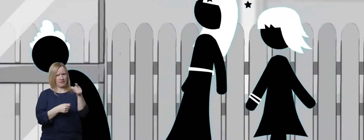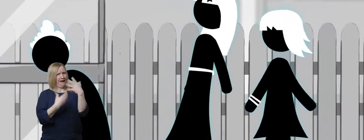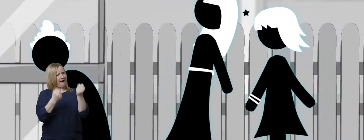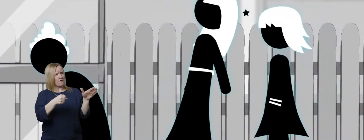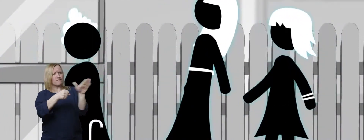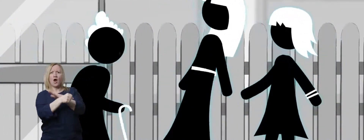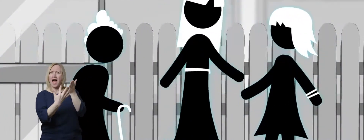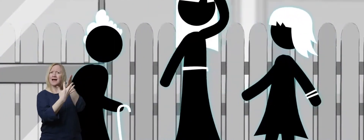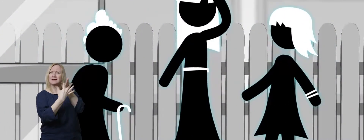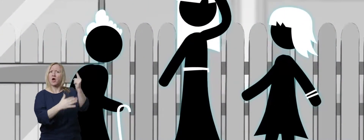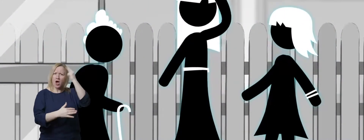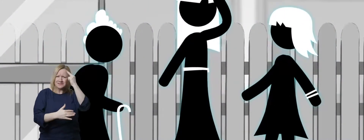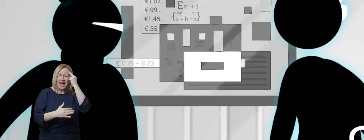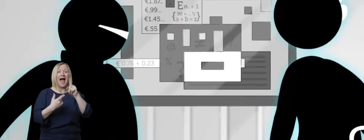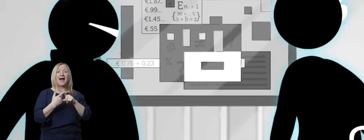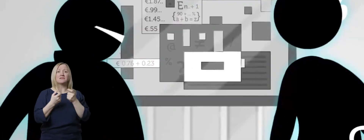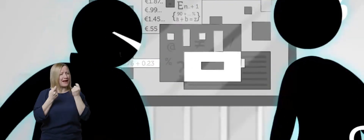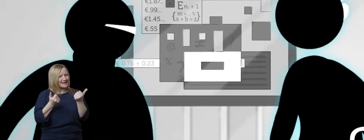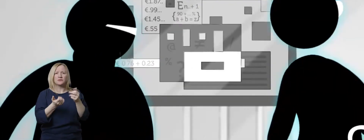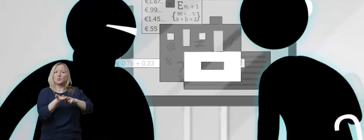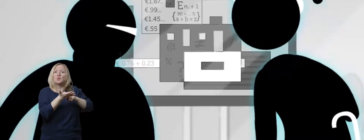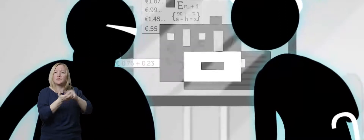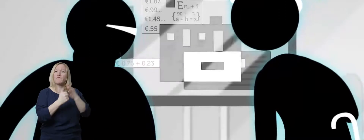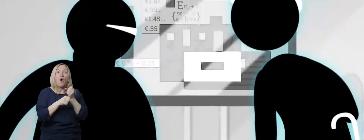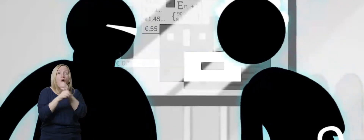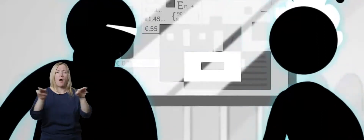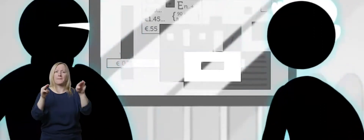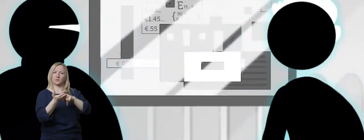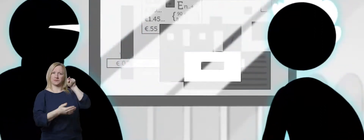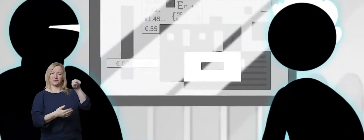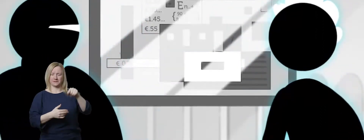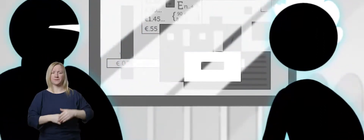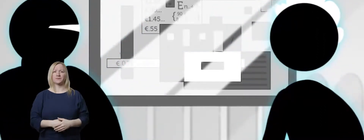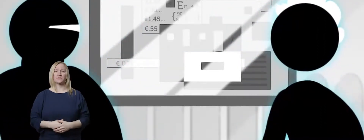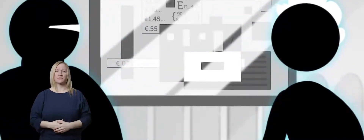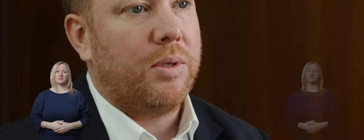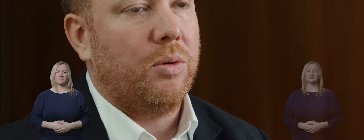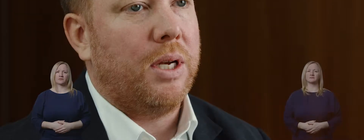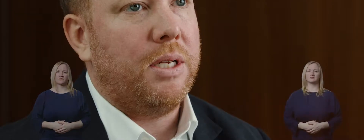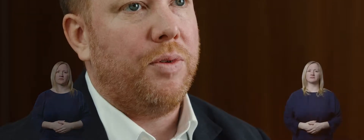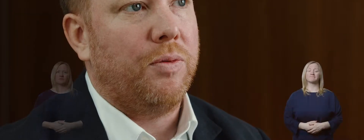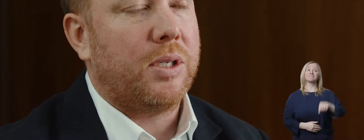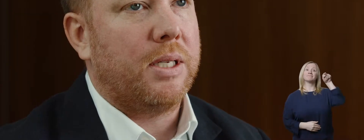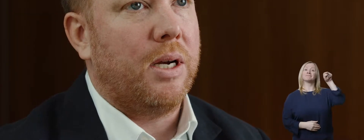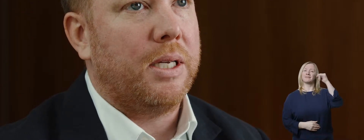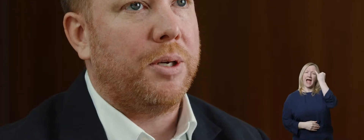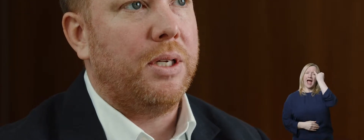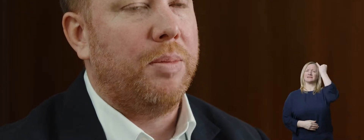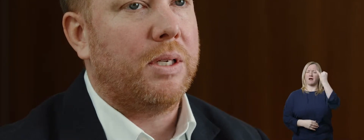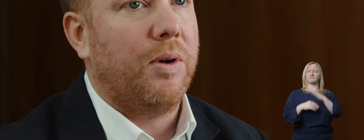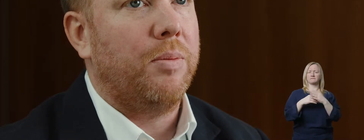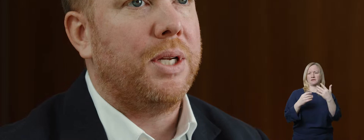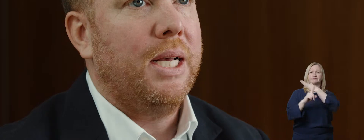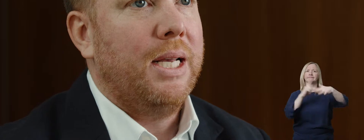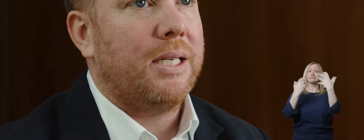accessible, understandable, and easy to use by all citizens. So the idea of universal design, especially